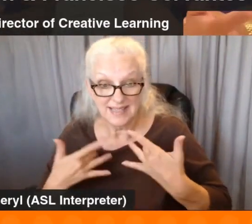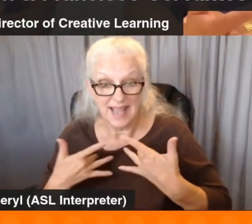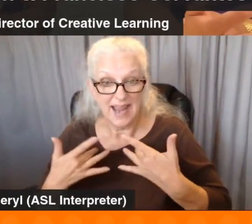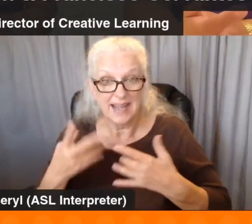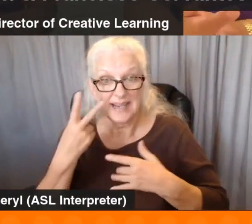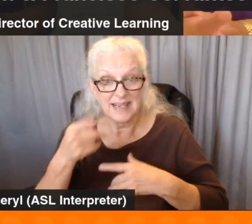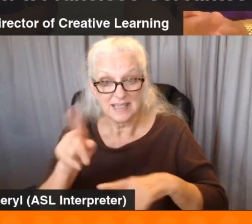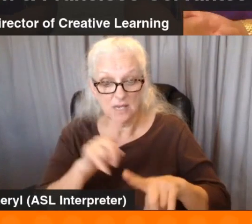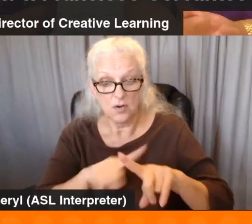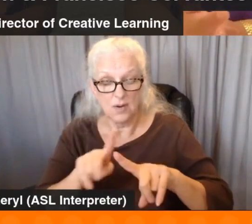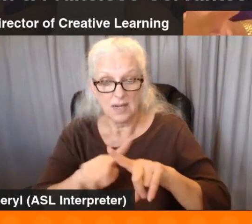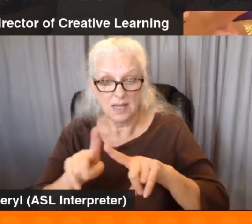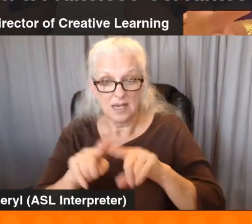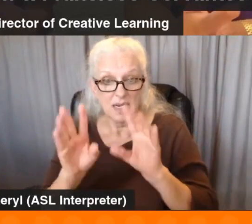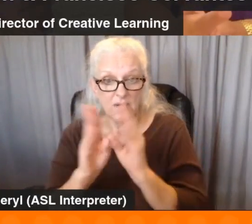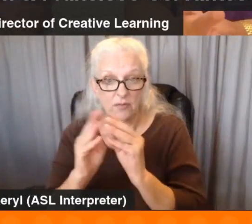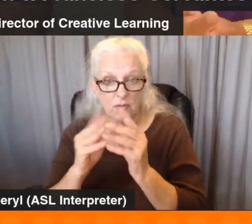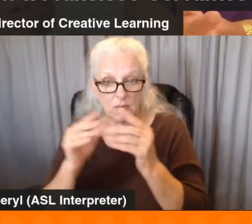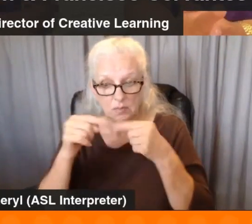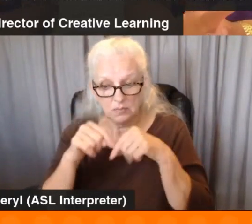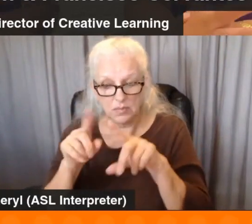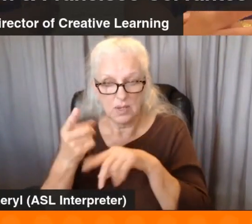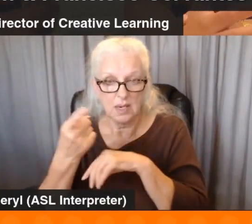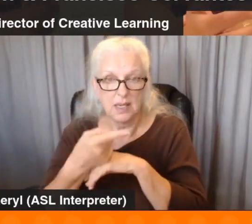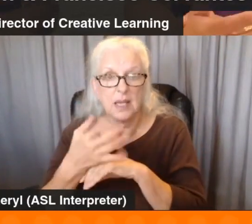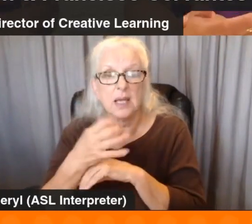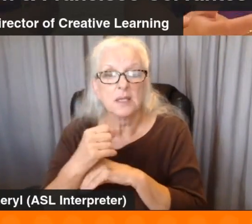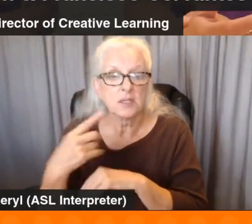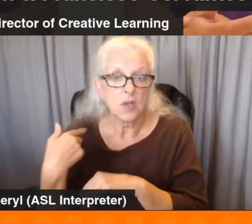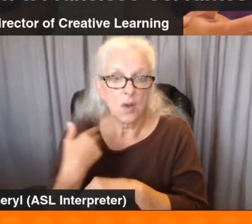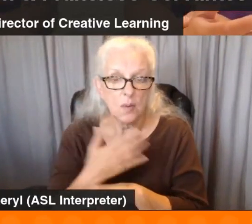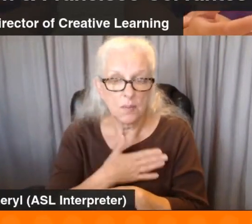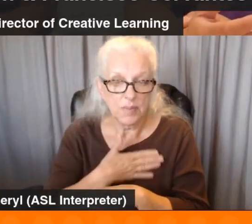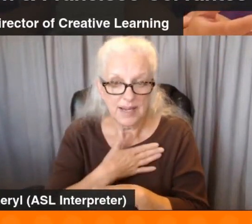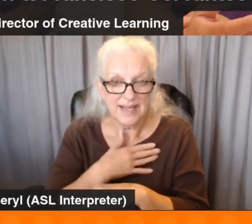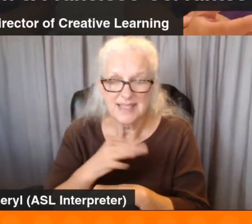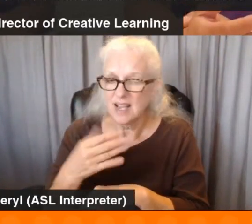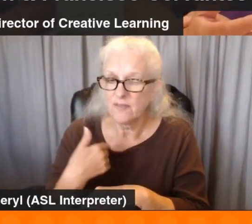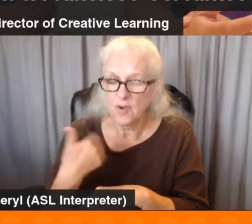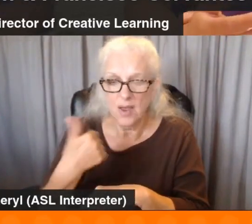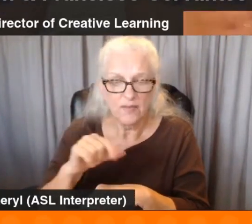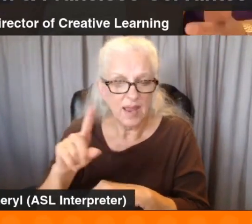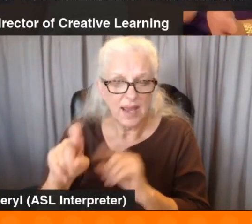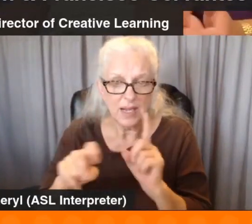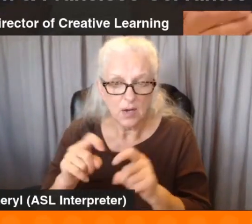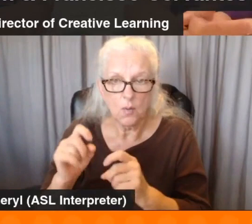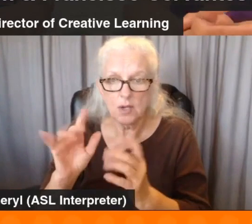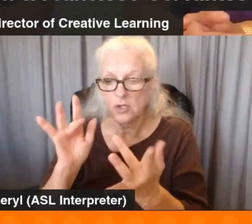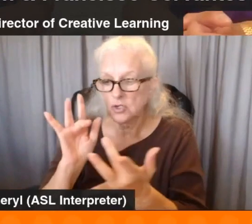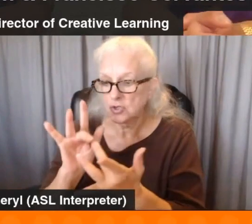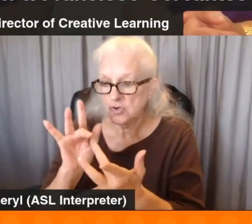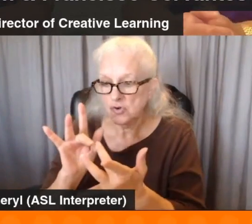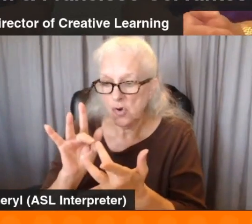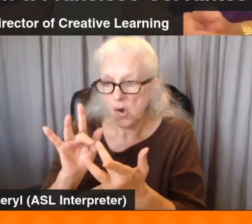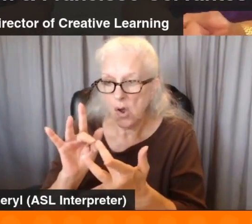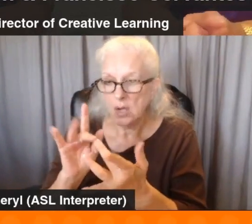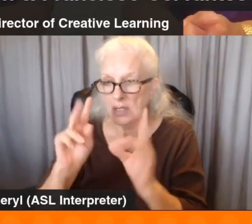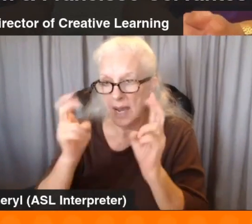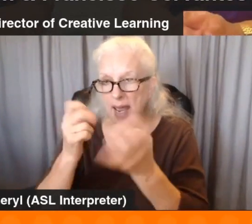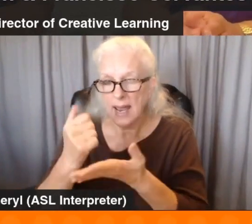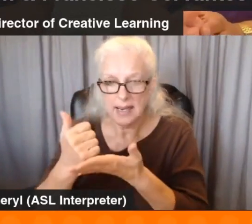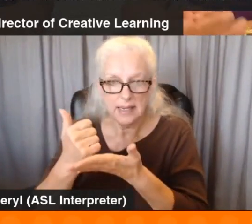sessions throughout the day. Please make sure you're reaching out to the help desk if you have further questions. Yeah, and we'll hear from special guests at the end of the